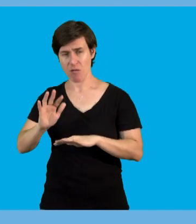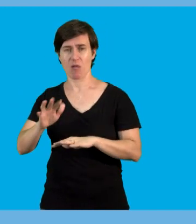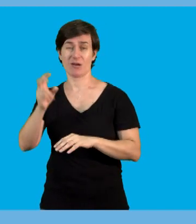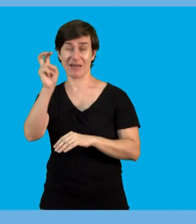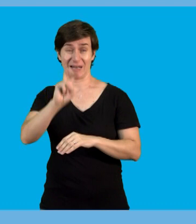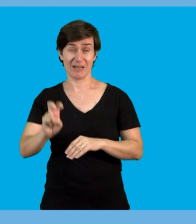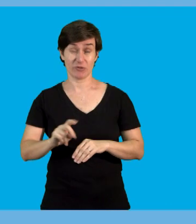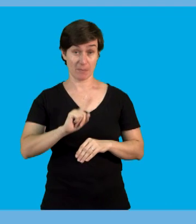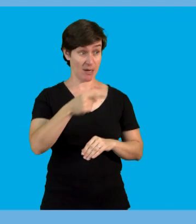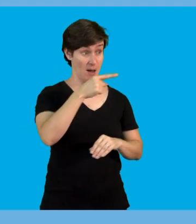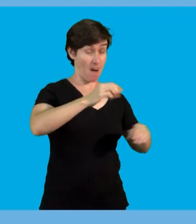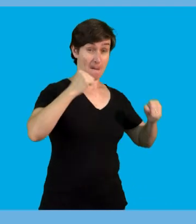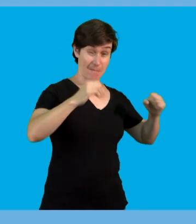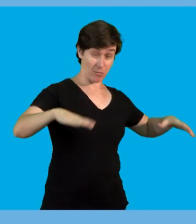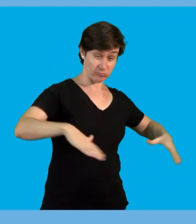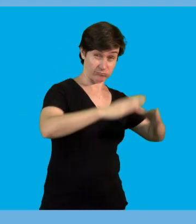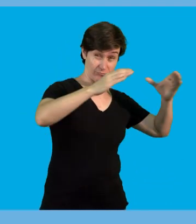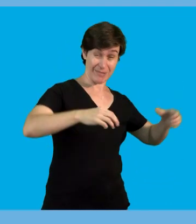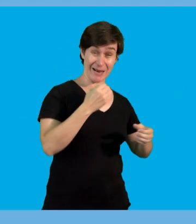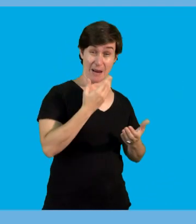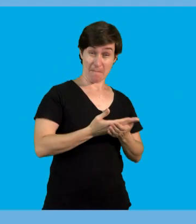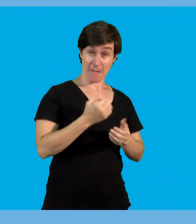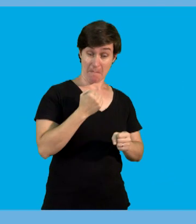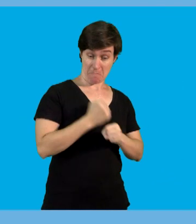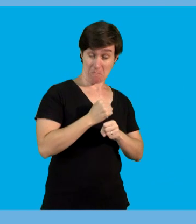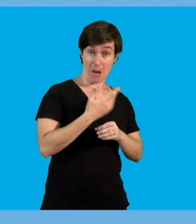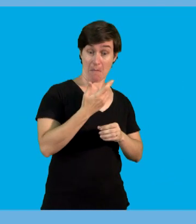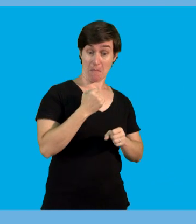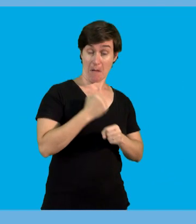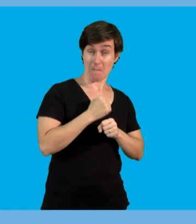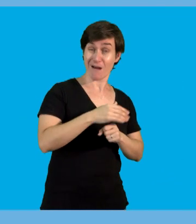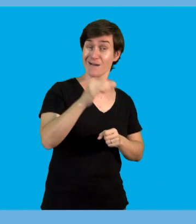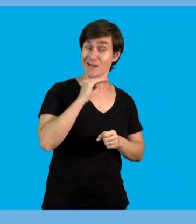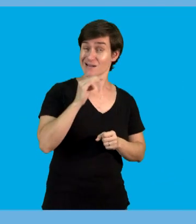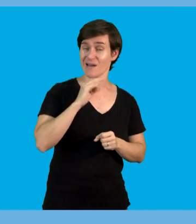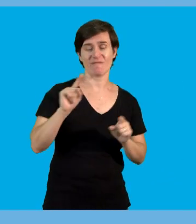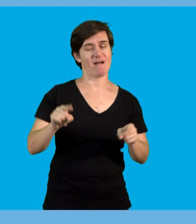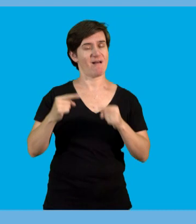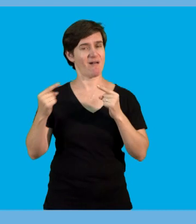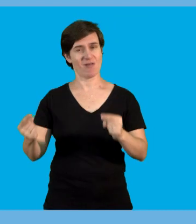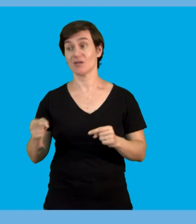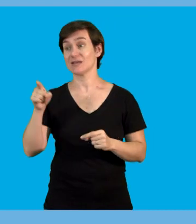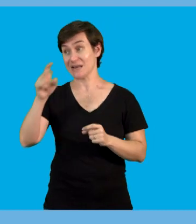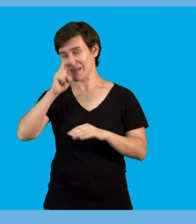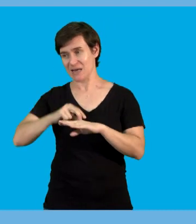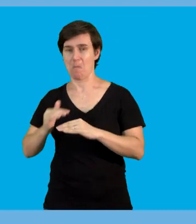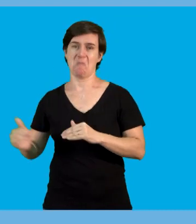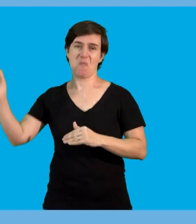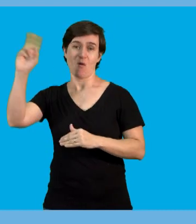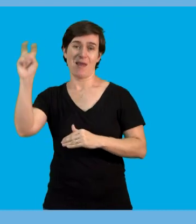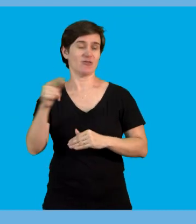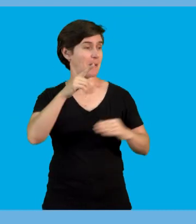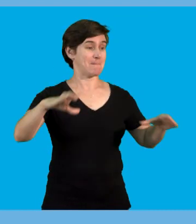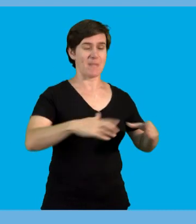but not enough available in the grid. And remember, once the demand is not met by the supply,